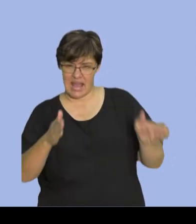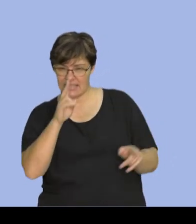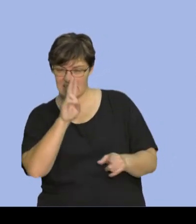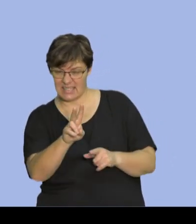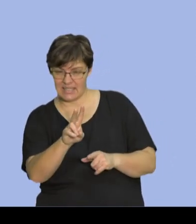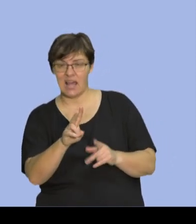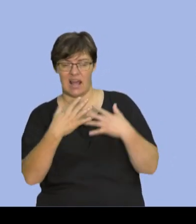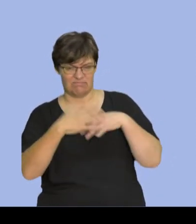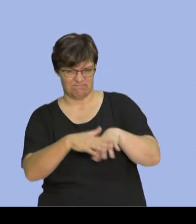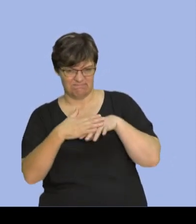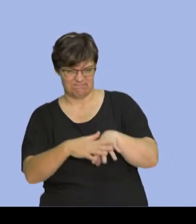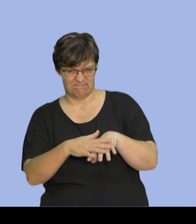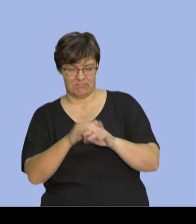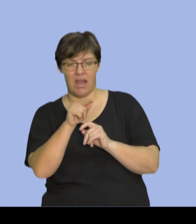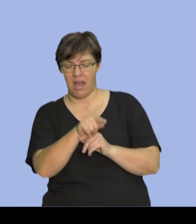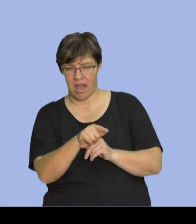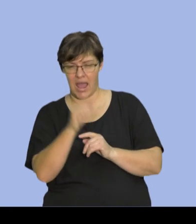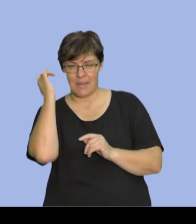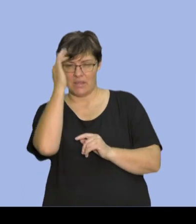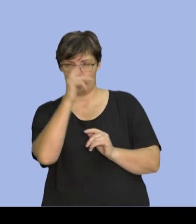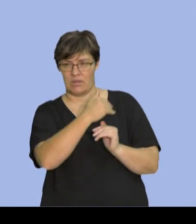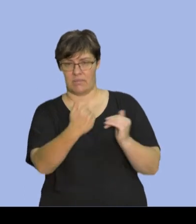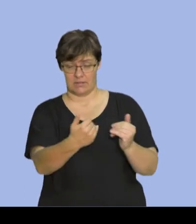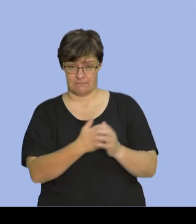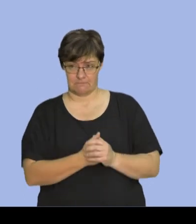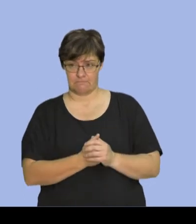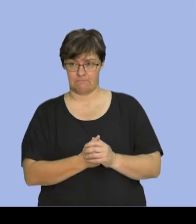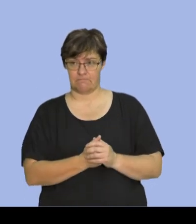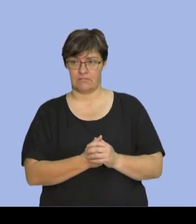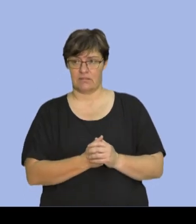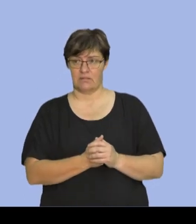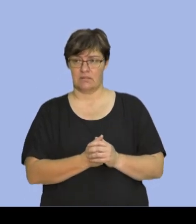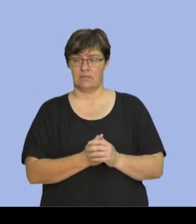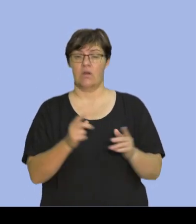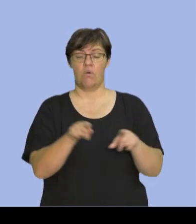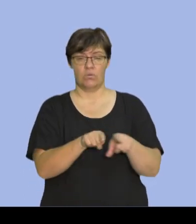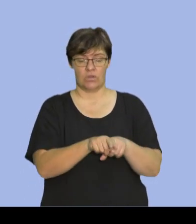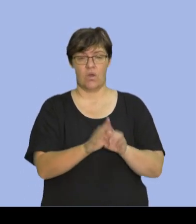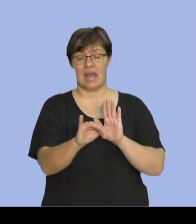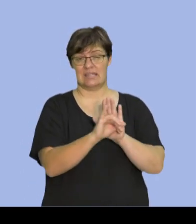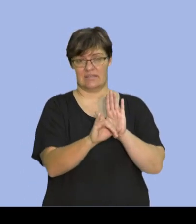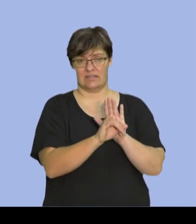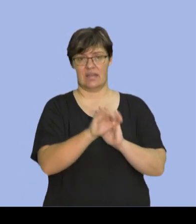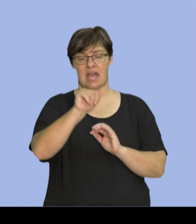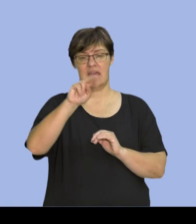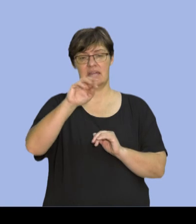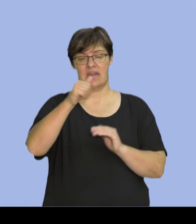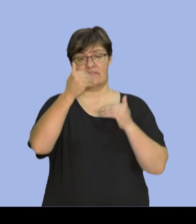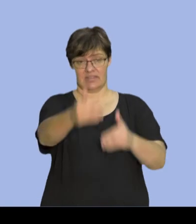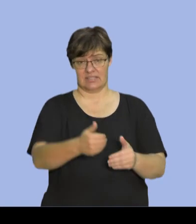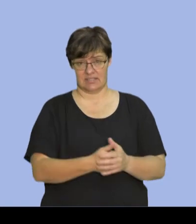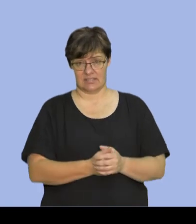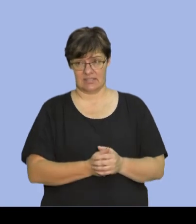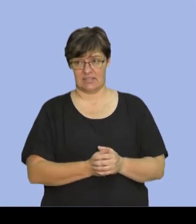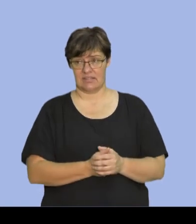dense network along this imaginary equator. We also can identify anaphase, where